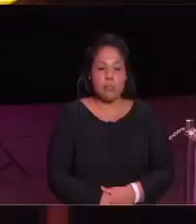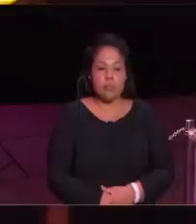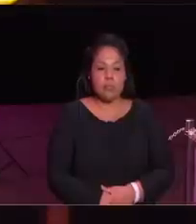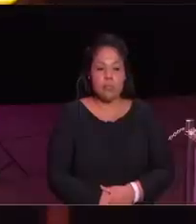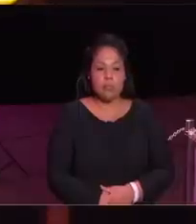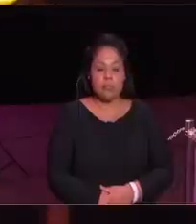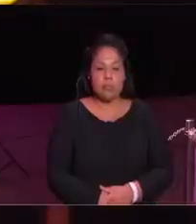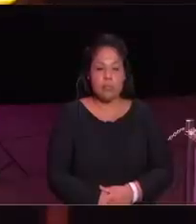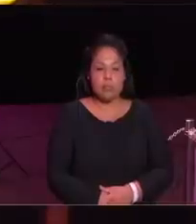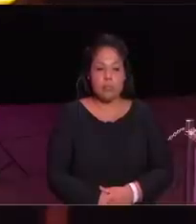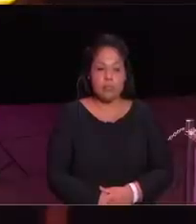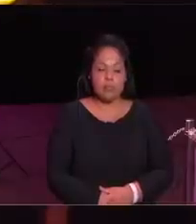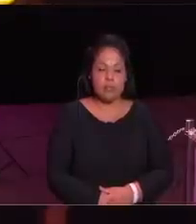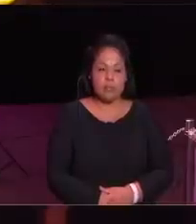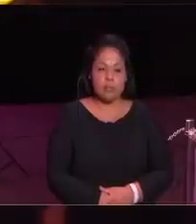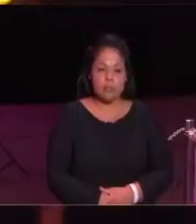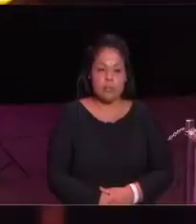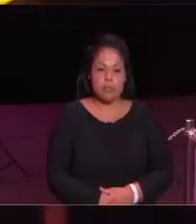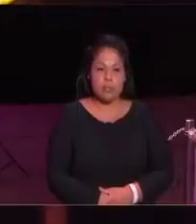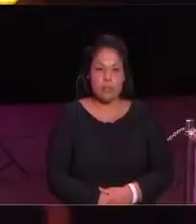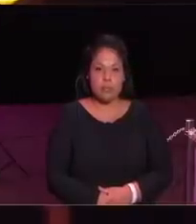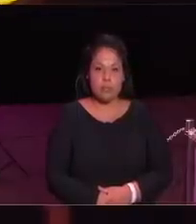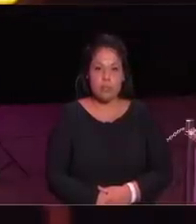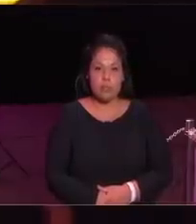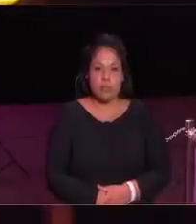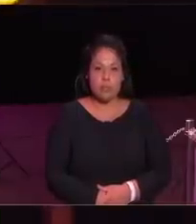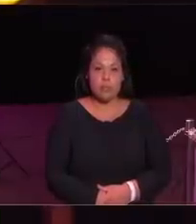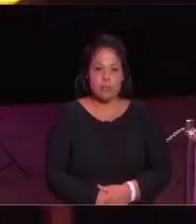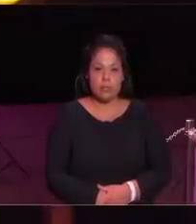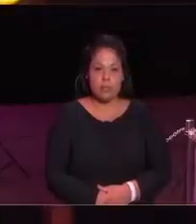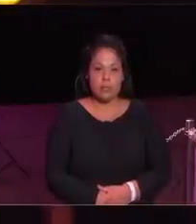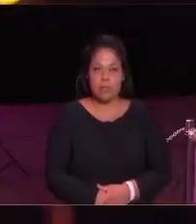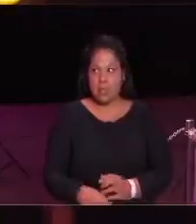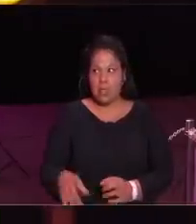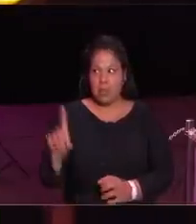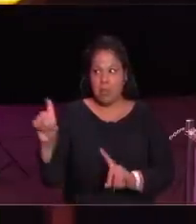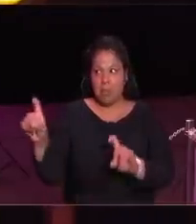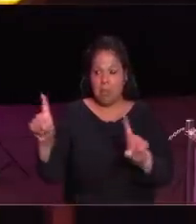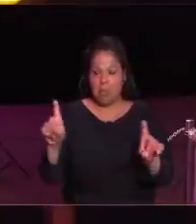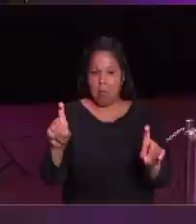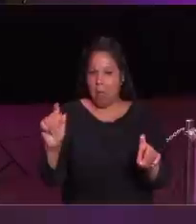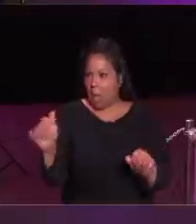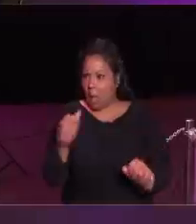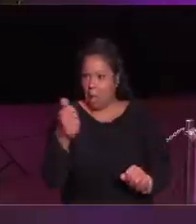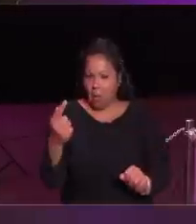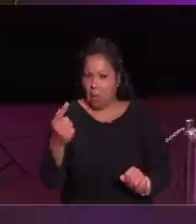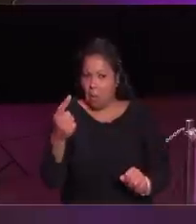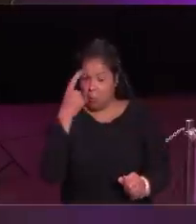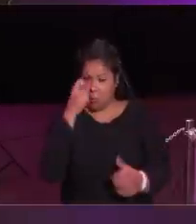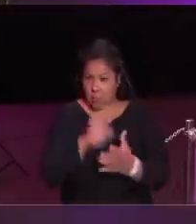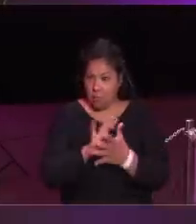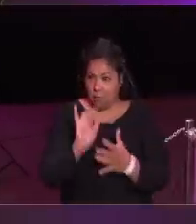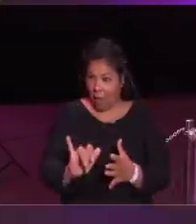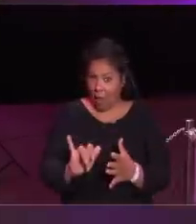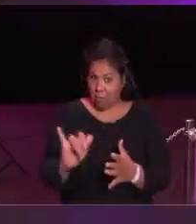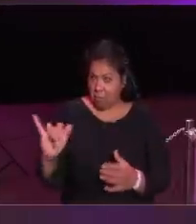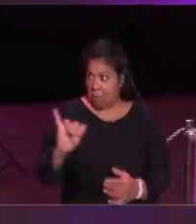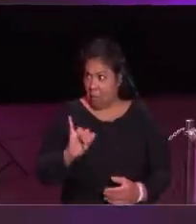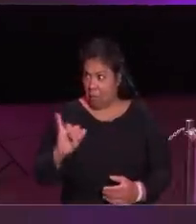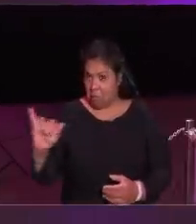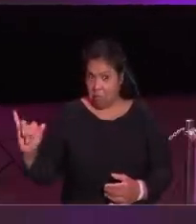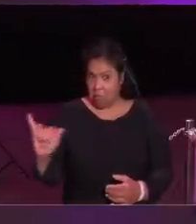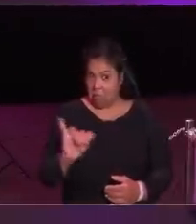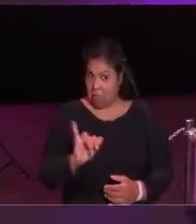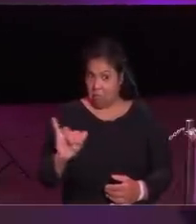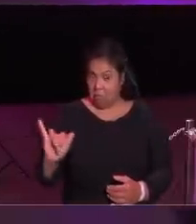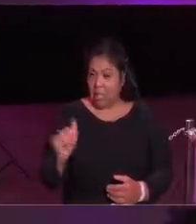descender sobre la iglesia. Habrá alguien que cree esto conmigo en este. Si usted lo cree,